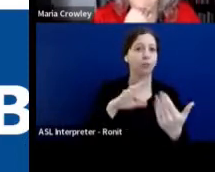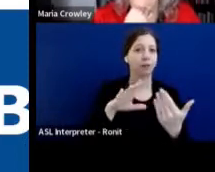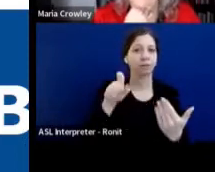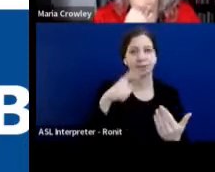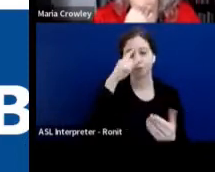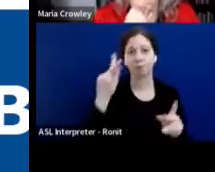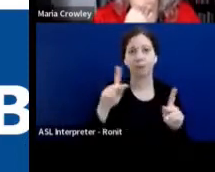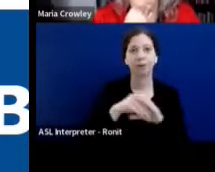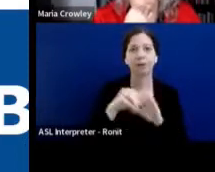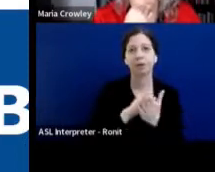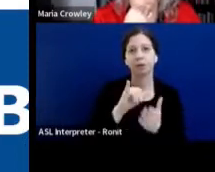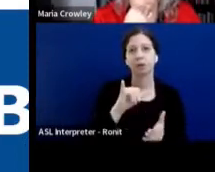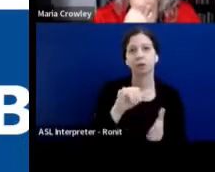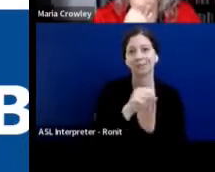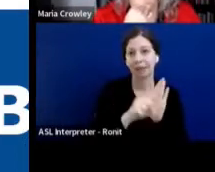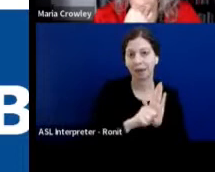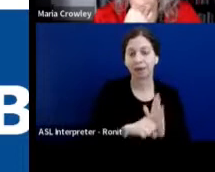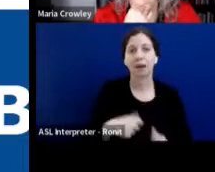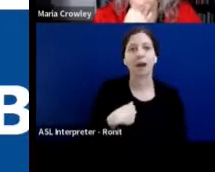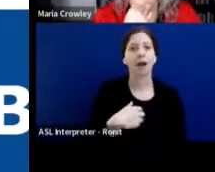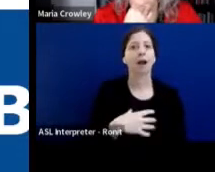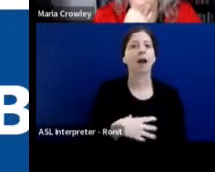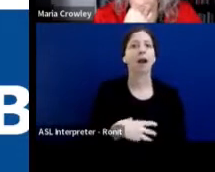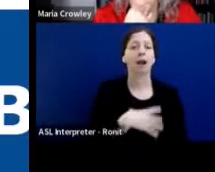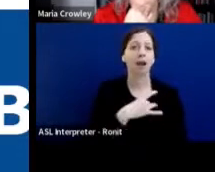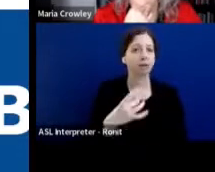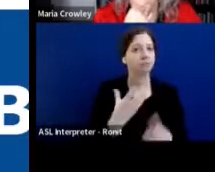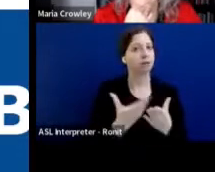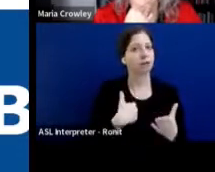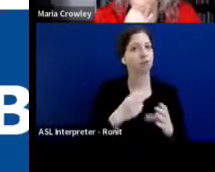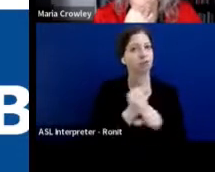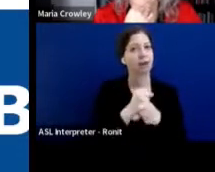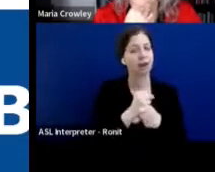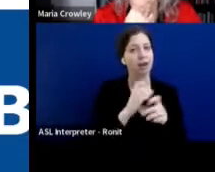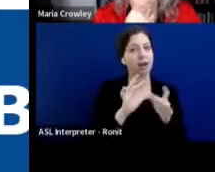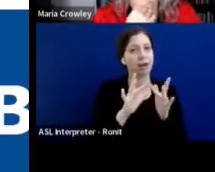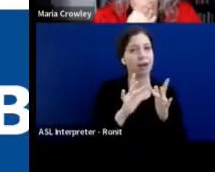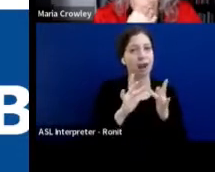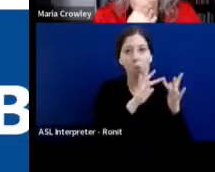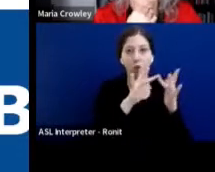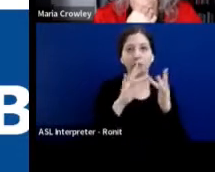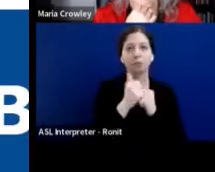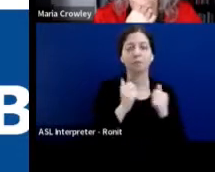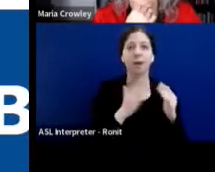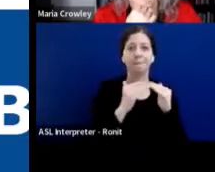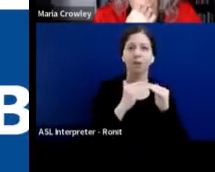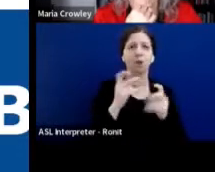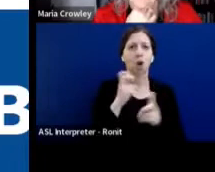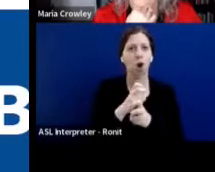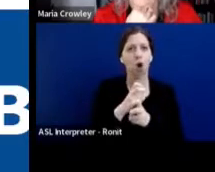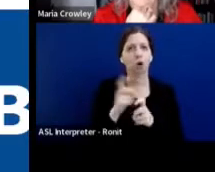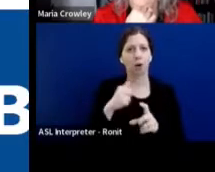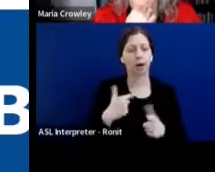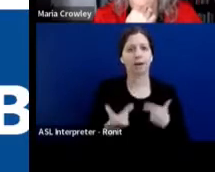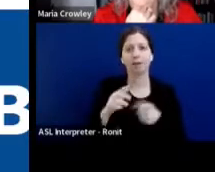State. I like the fact that I'm creating networks with my peers. It's very hard to do where I live locally. So